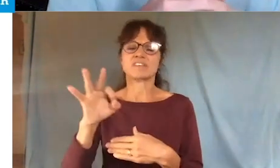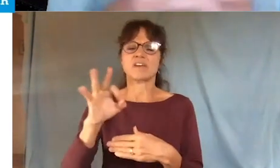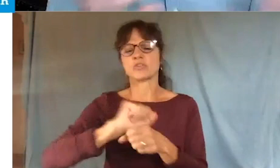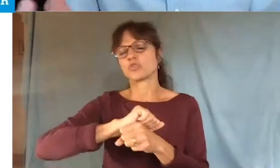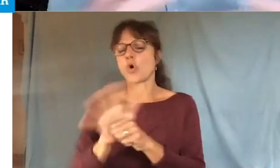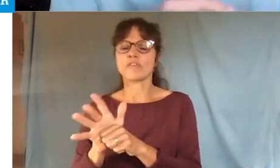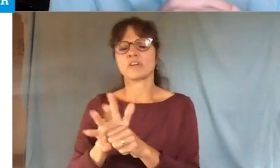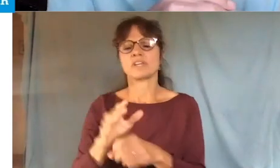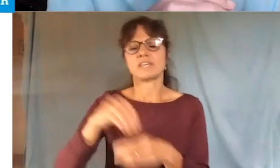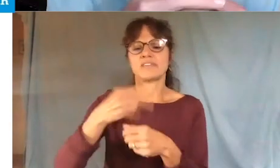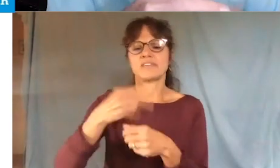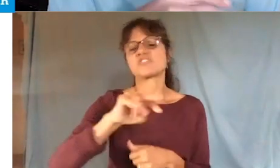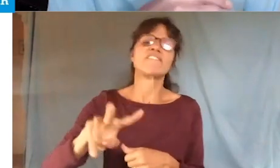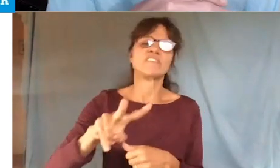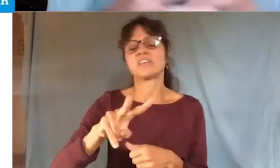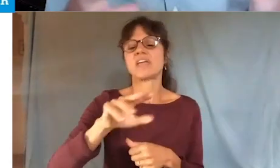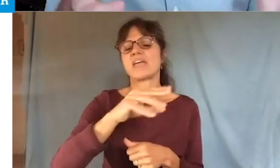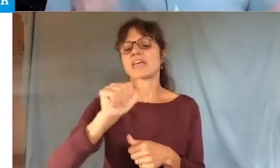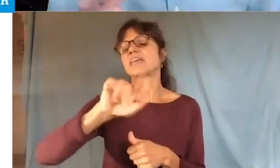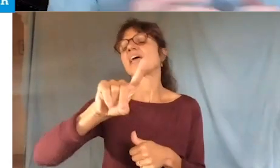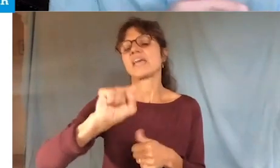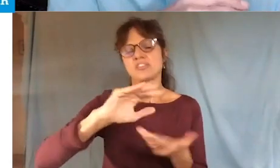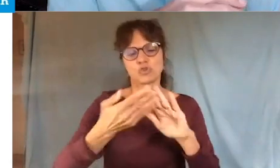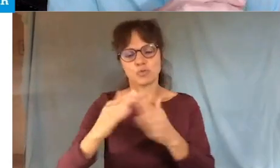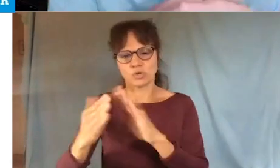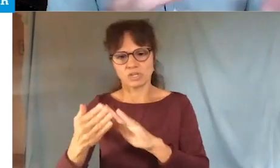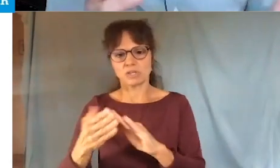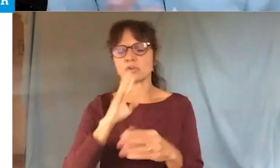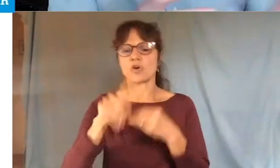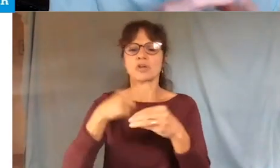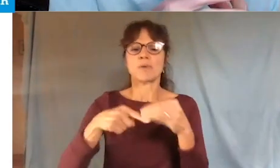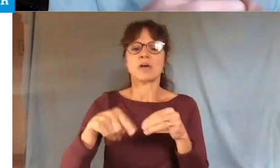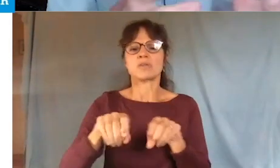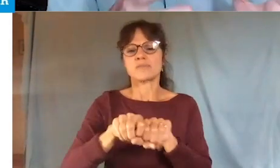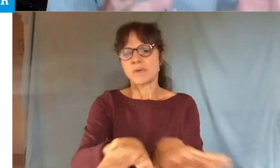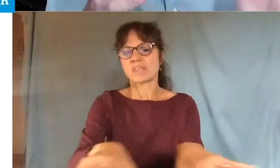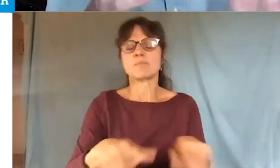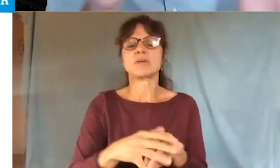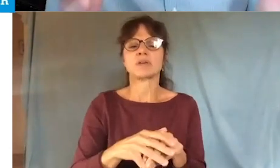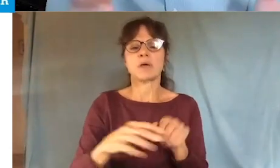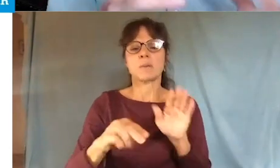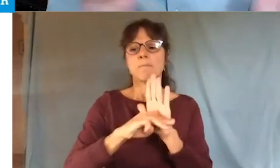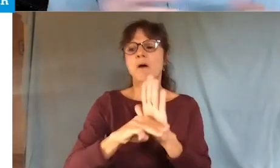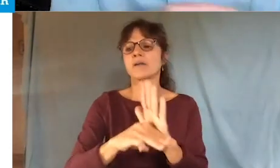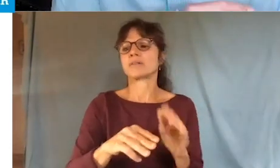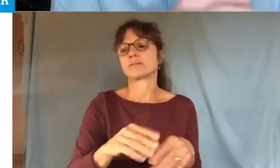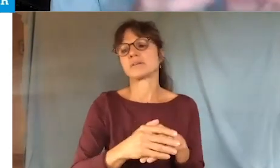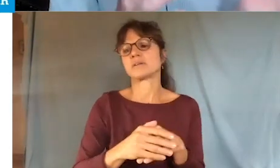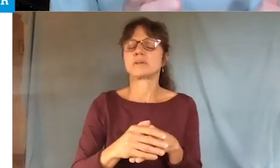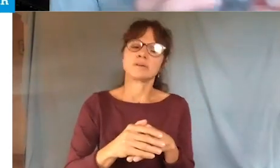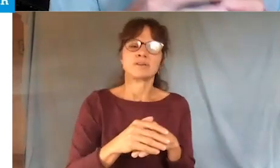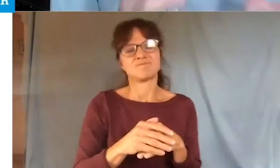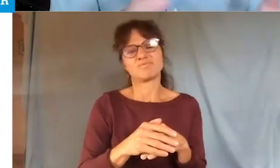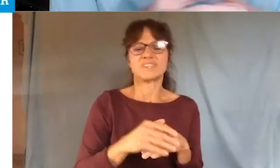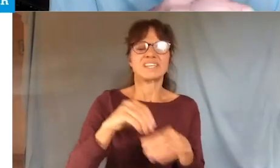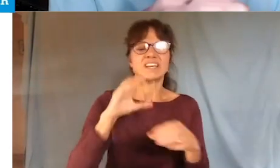COVID-19 in the HIV and AIDS community. And so, you know, when we talk about the syndemic model, we often talk about it as a conversation saying, you know, in